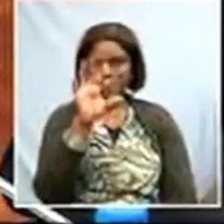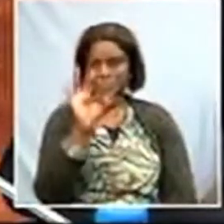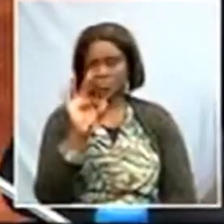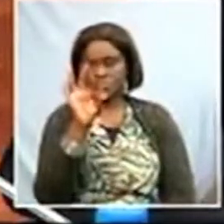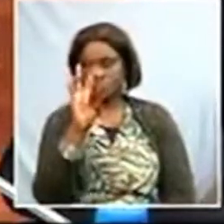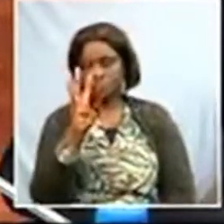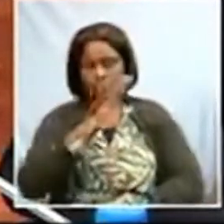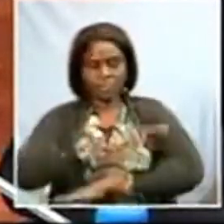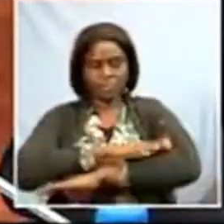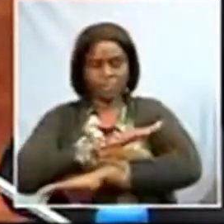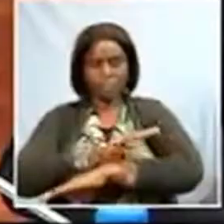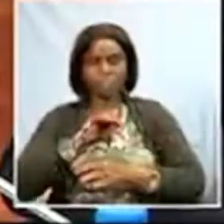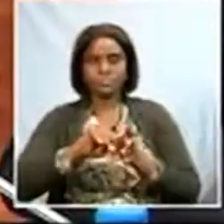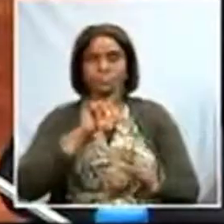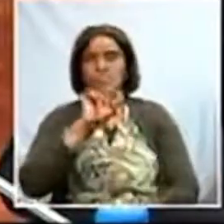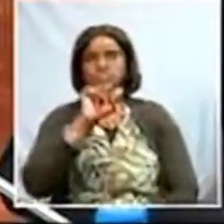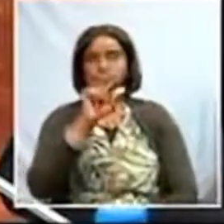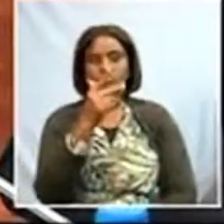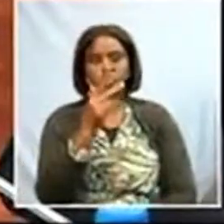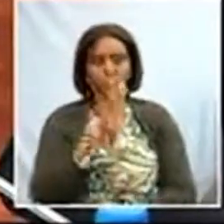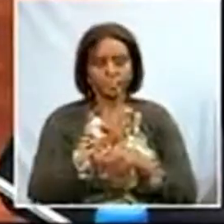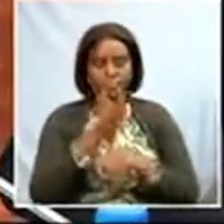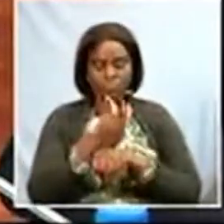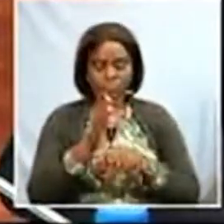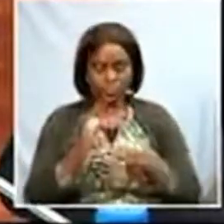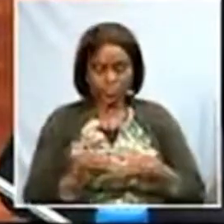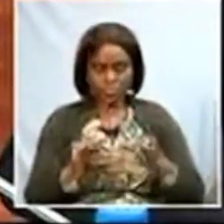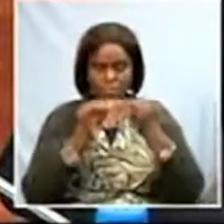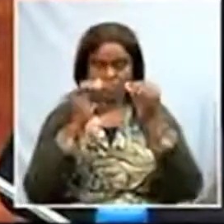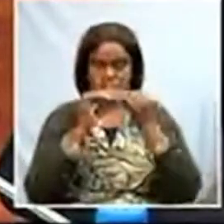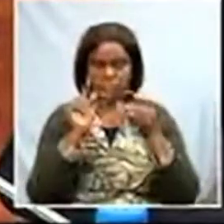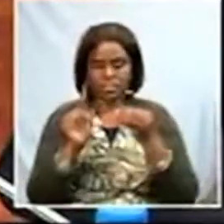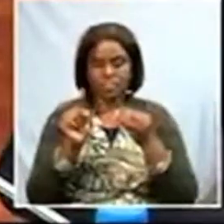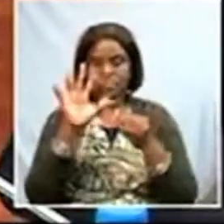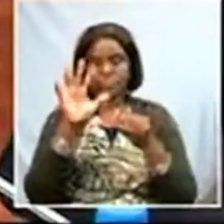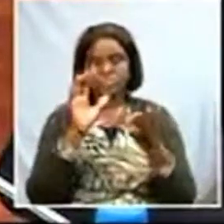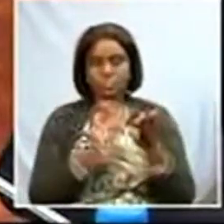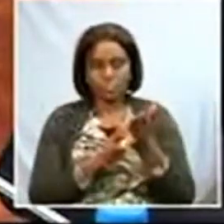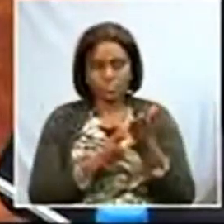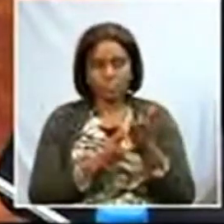2,494 desks in 2023 out of the total deficit of